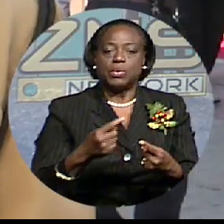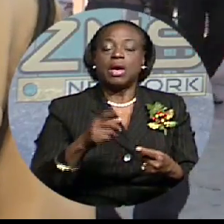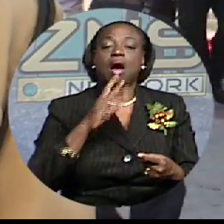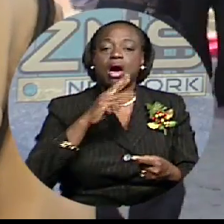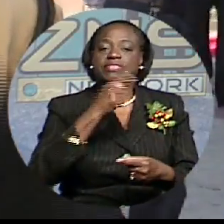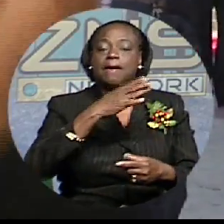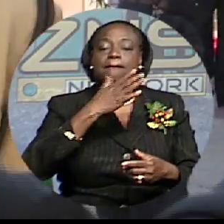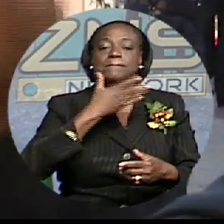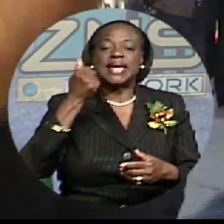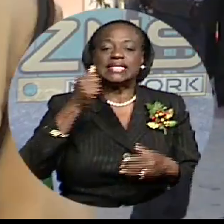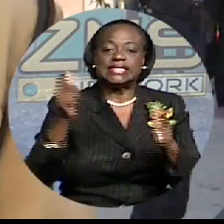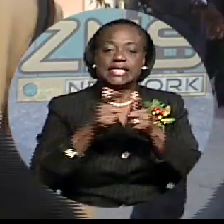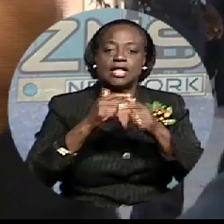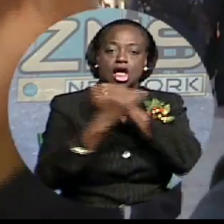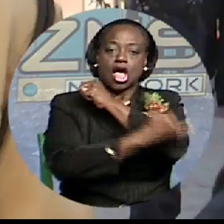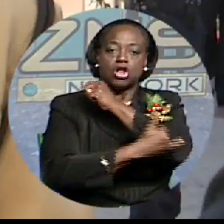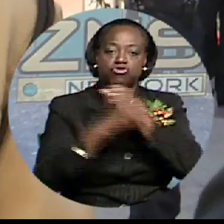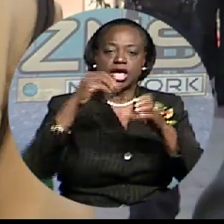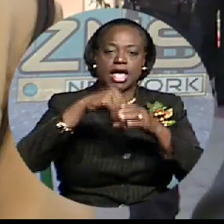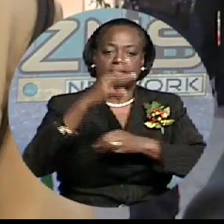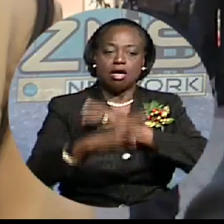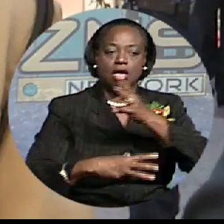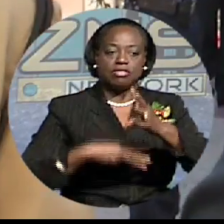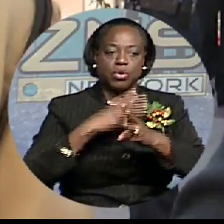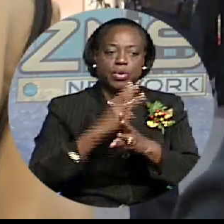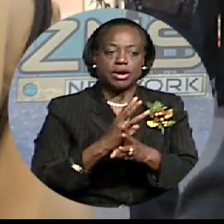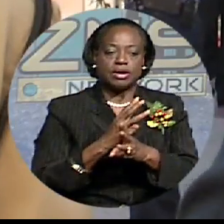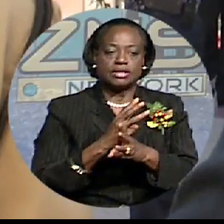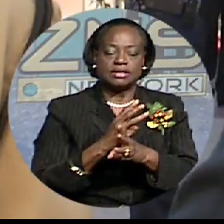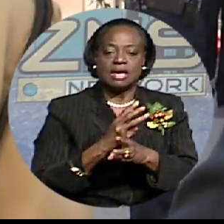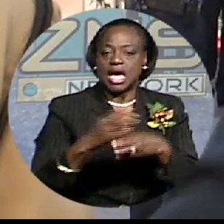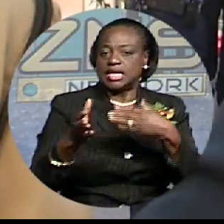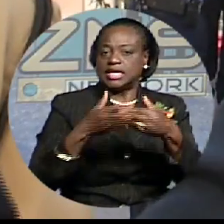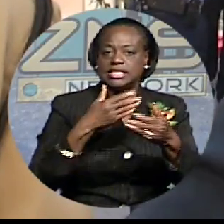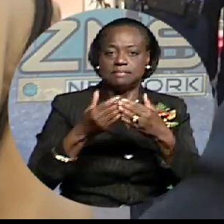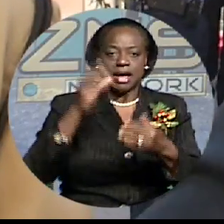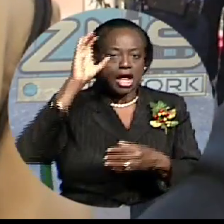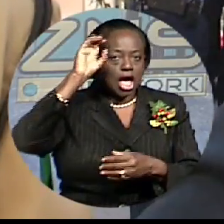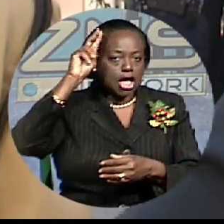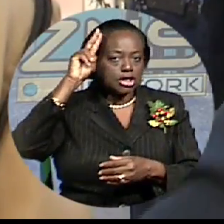world, notwithstanding the fact that Cuba will emerge